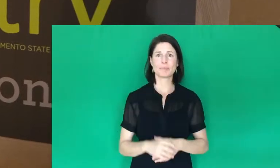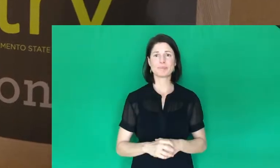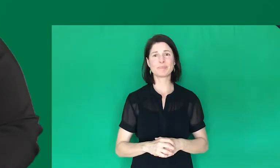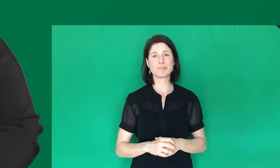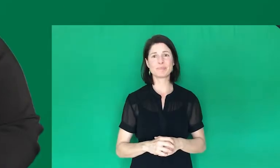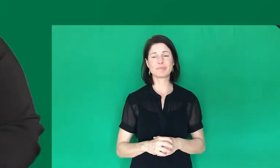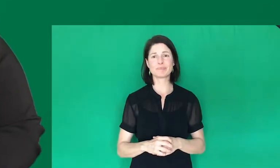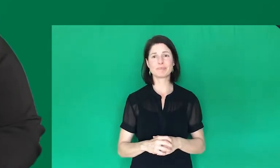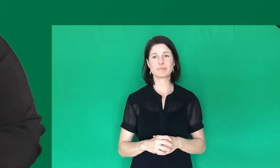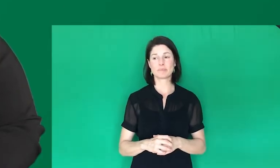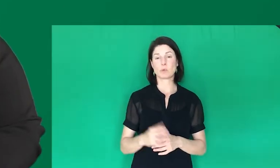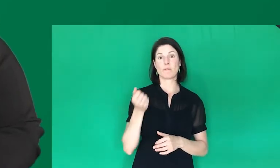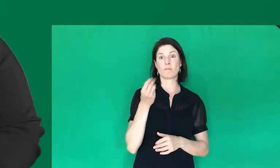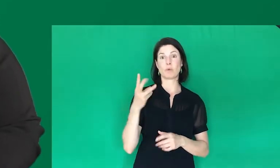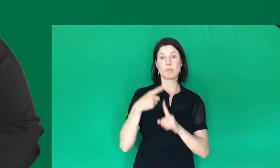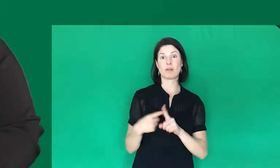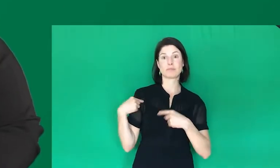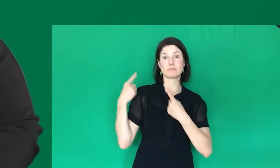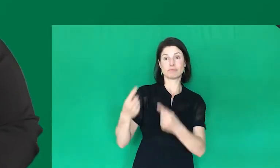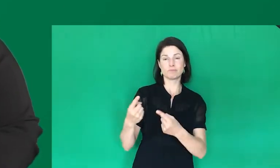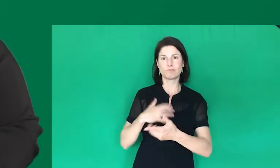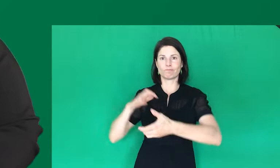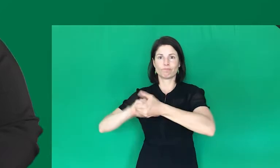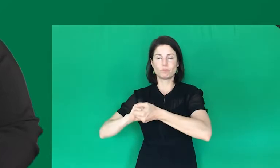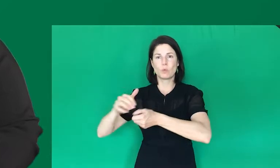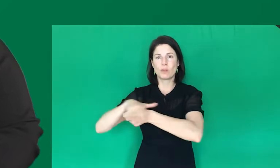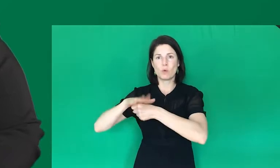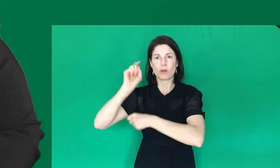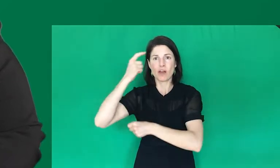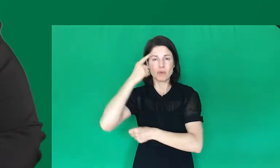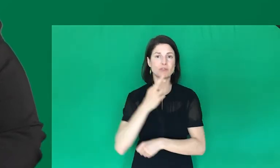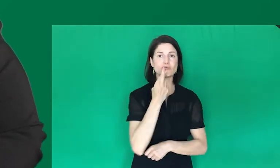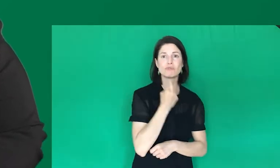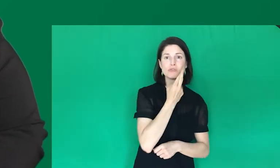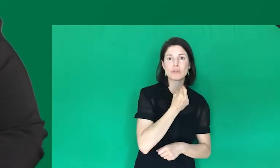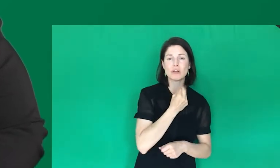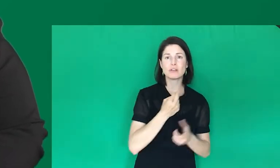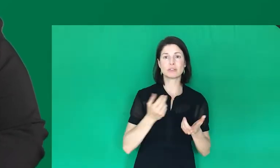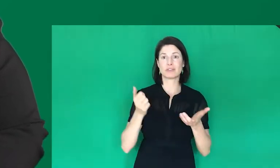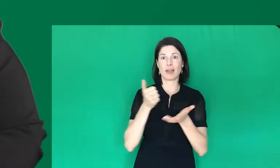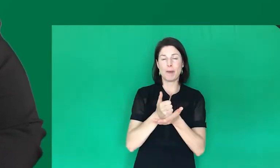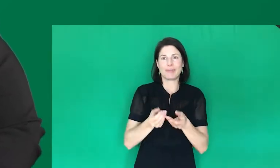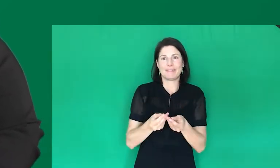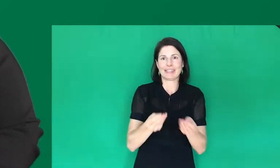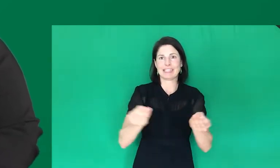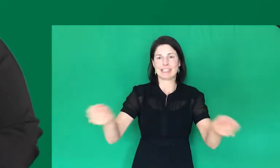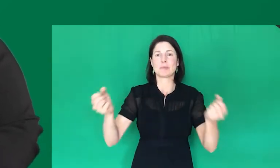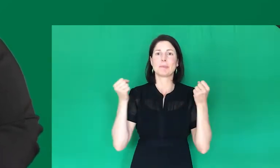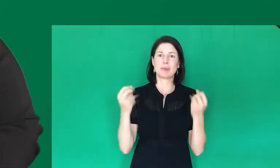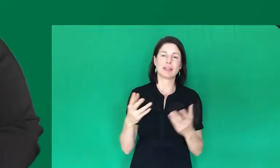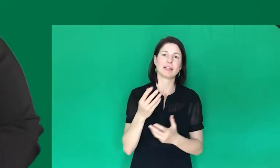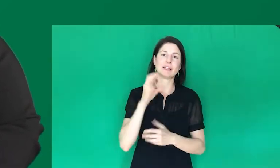services. So during these past few months, we have partnered with local government officials and restaurant owners to feed thousands of Sacramento